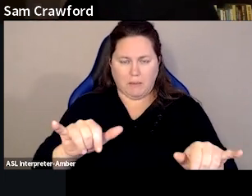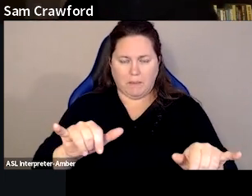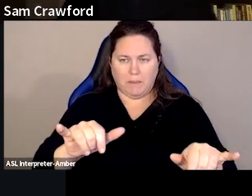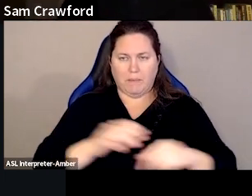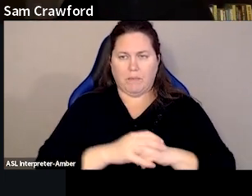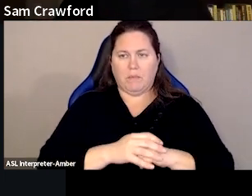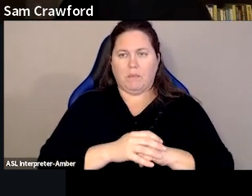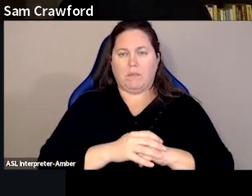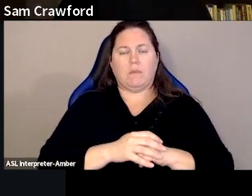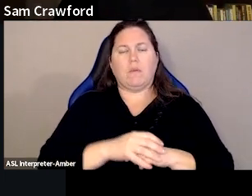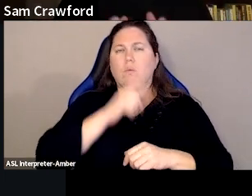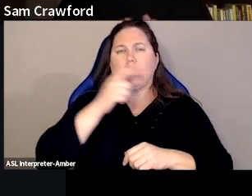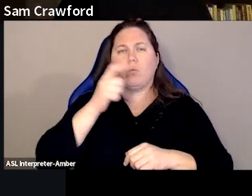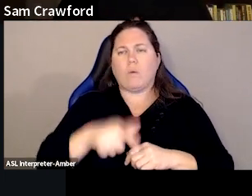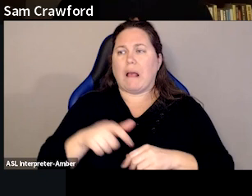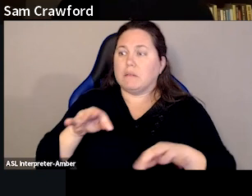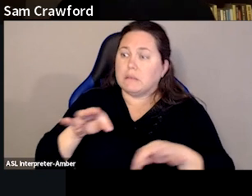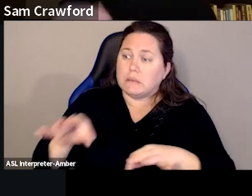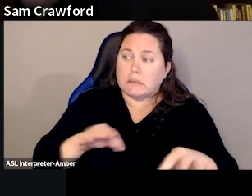constant hand-holding or,